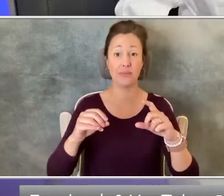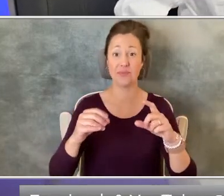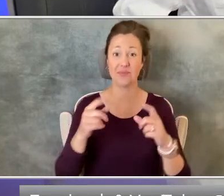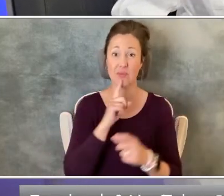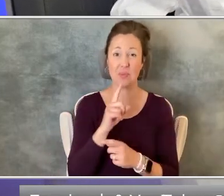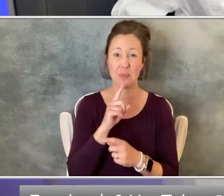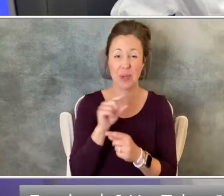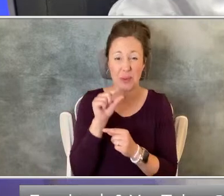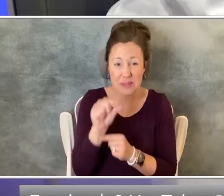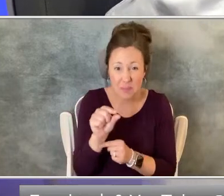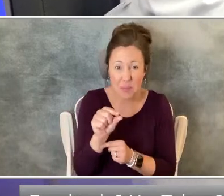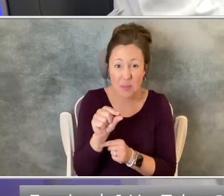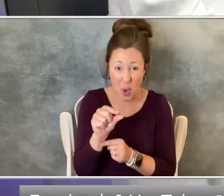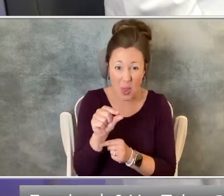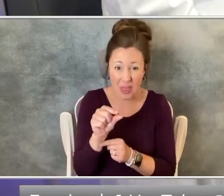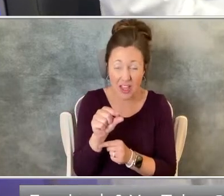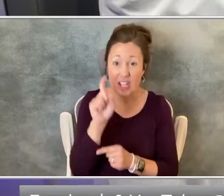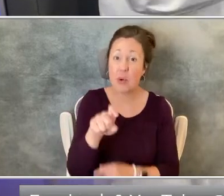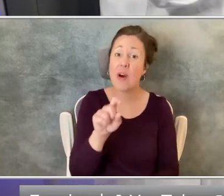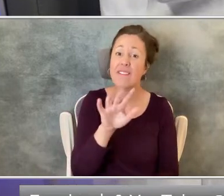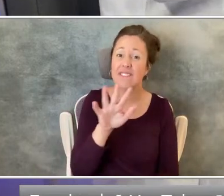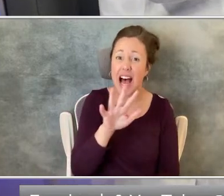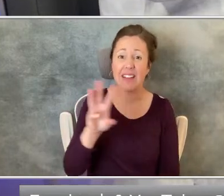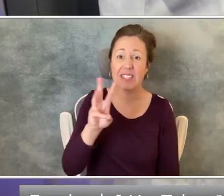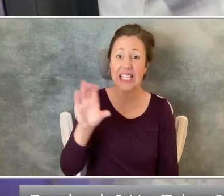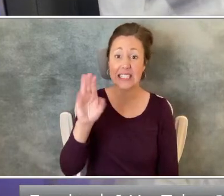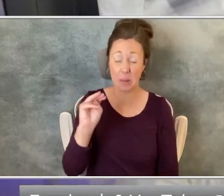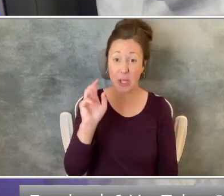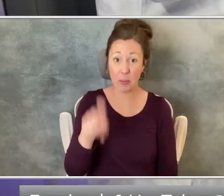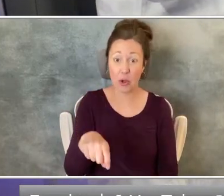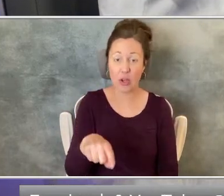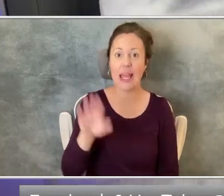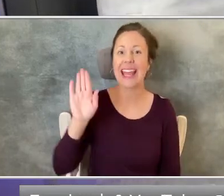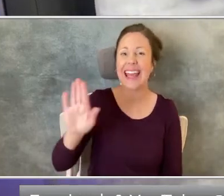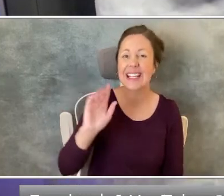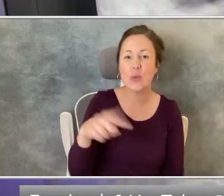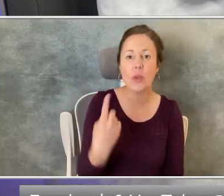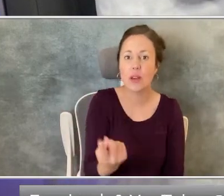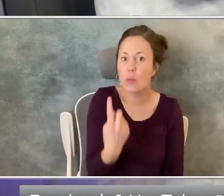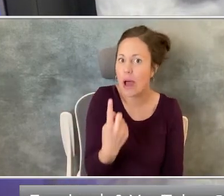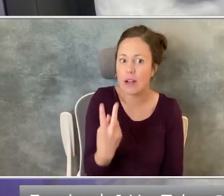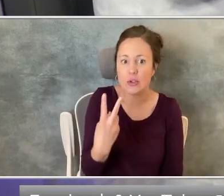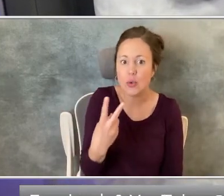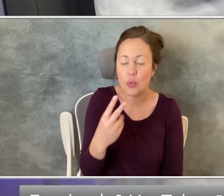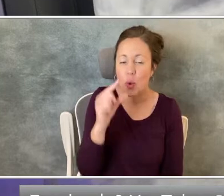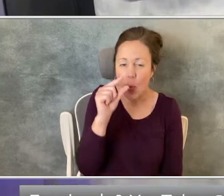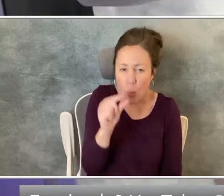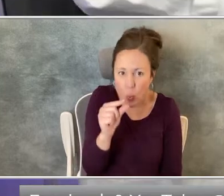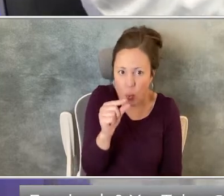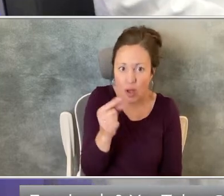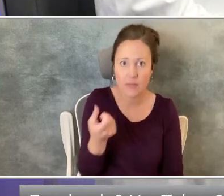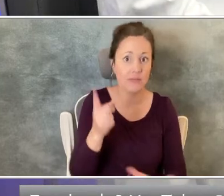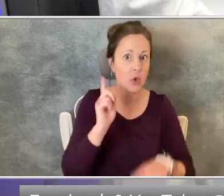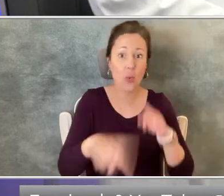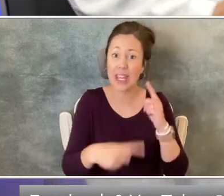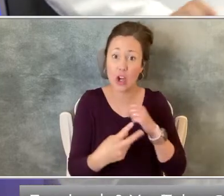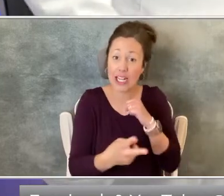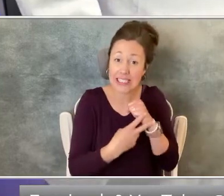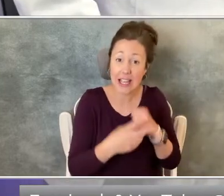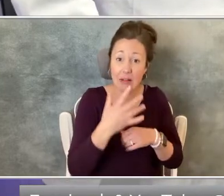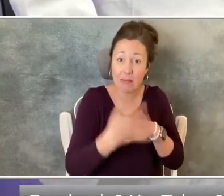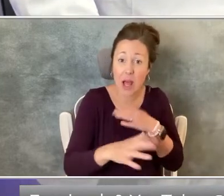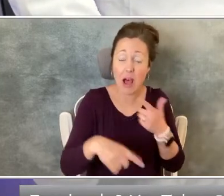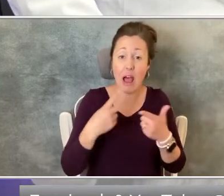centimeters, but it's barely 1 to 2 centimeters. So he was not able to store blood and then pump the blood, and thus had